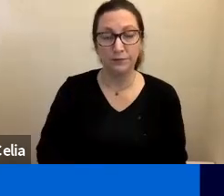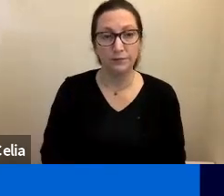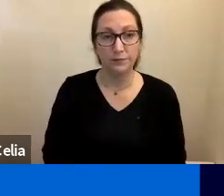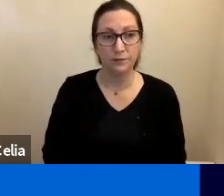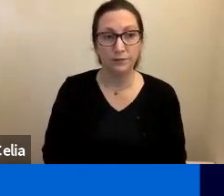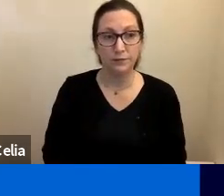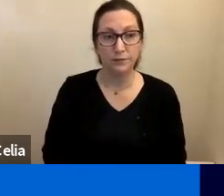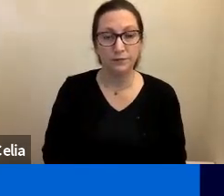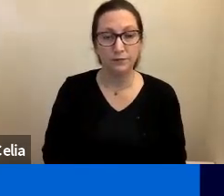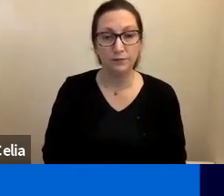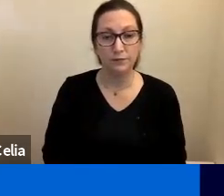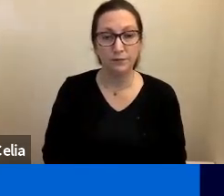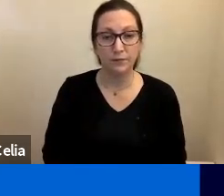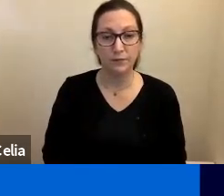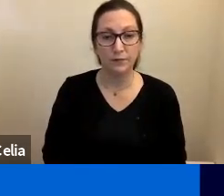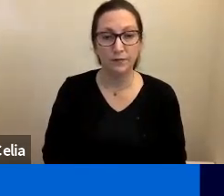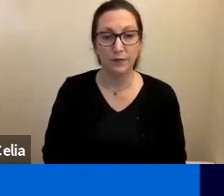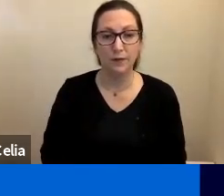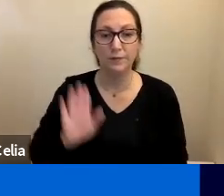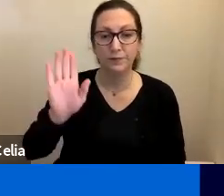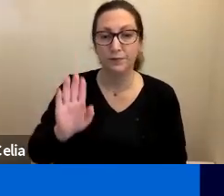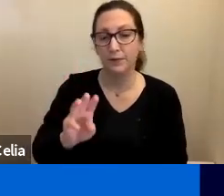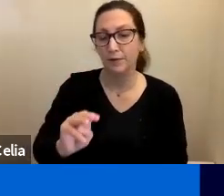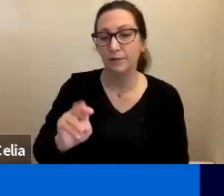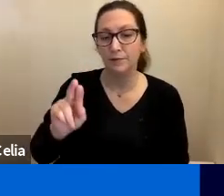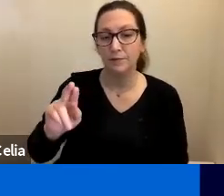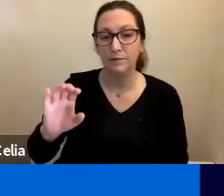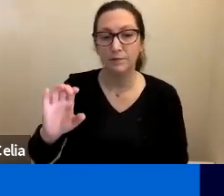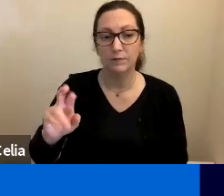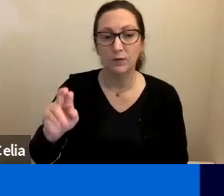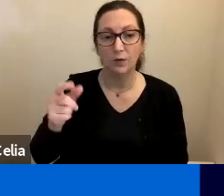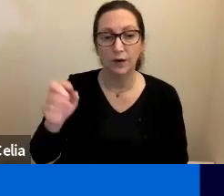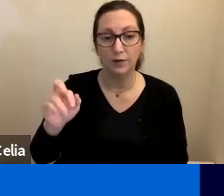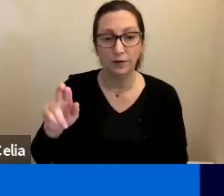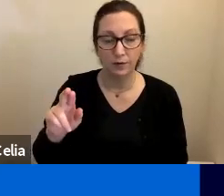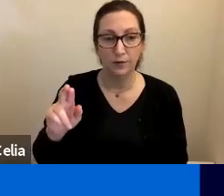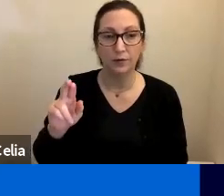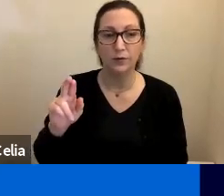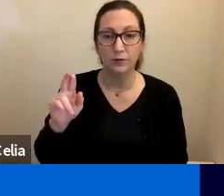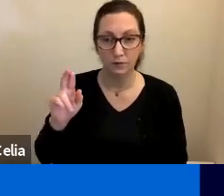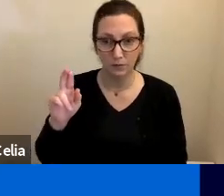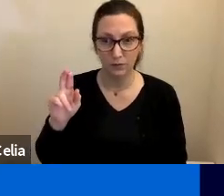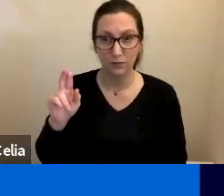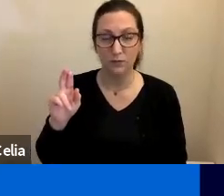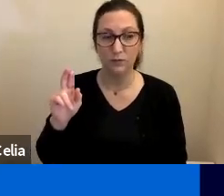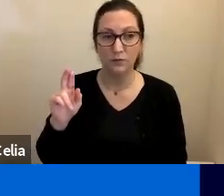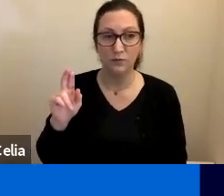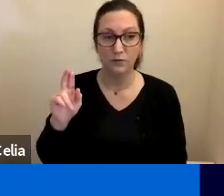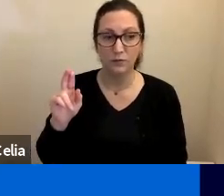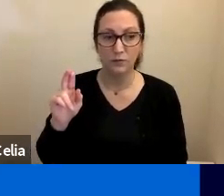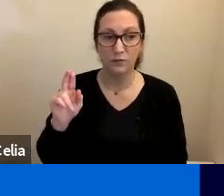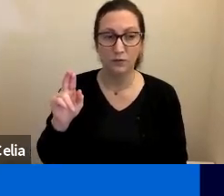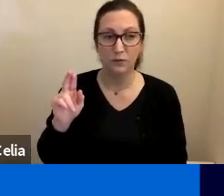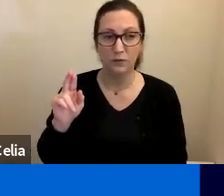Okay. Sorry. Oh, Mr. Prager. Oh, I see a couple. Maybe this doesn't